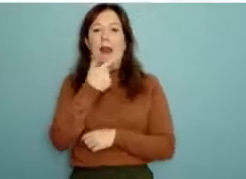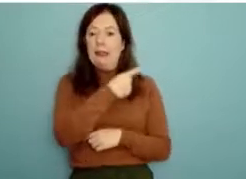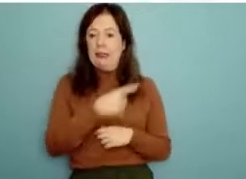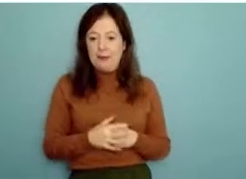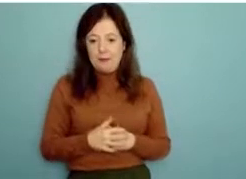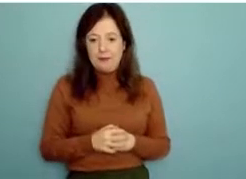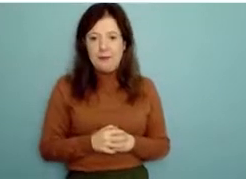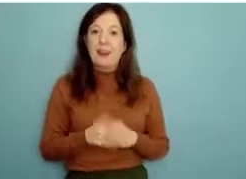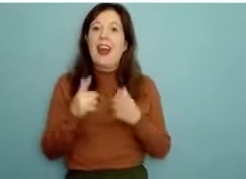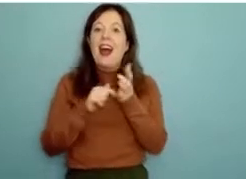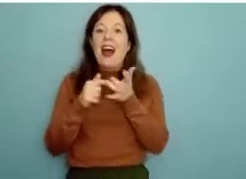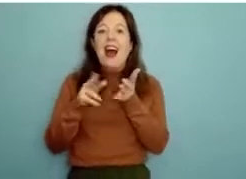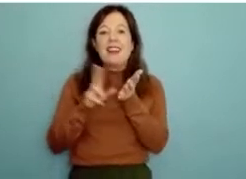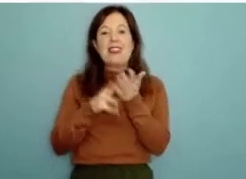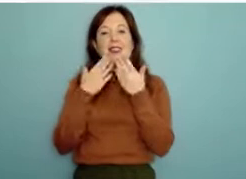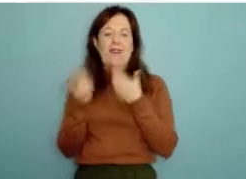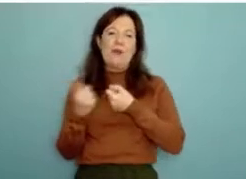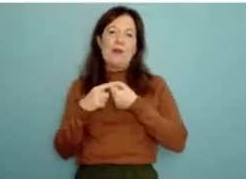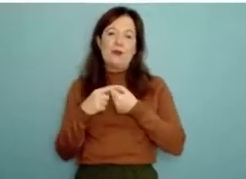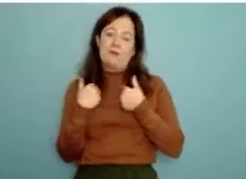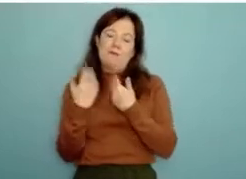joining us. I'll now hand over to you.